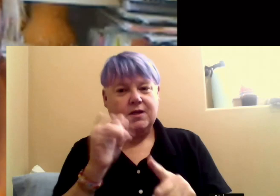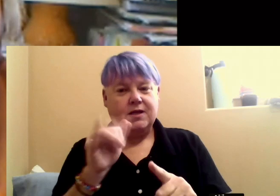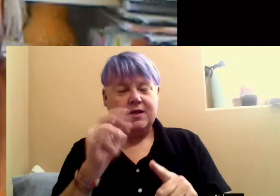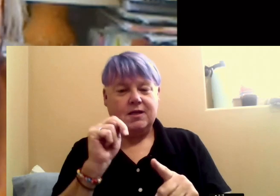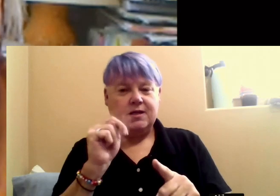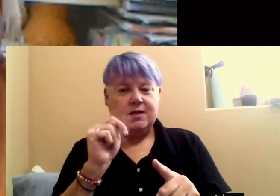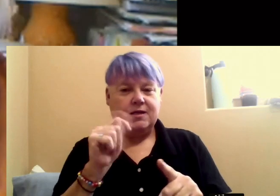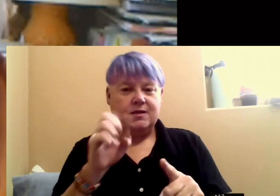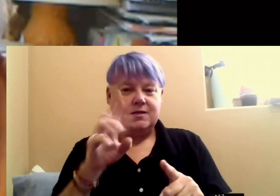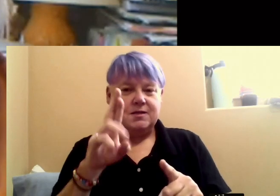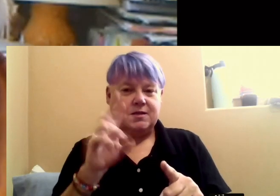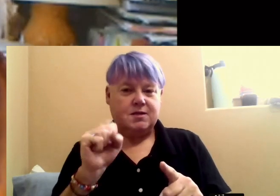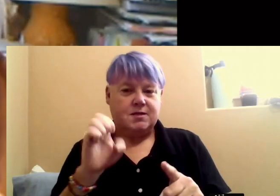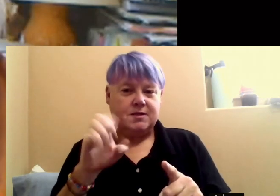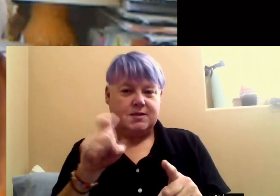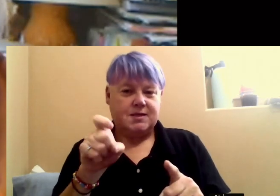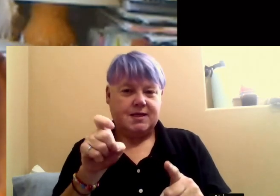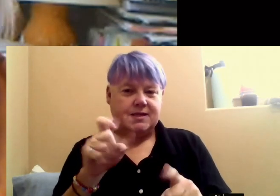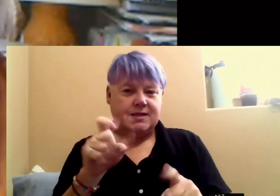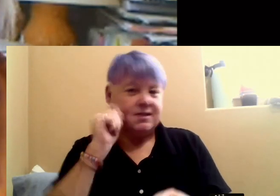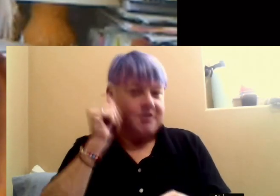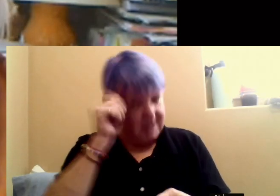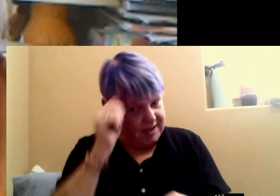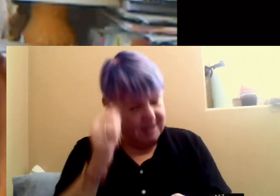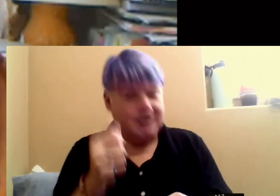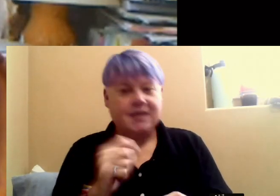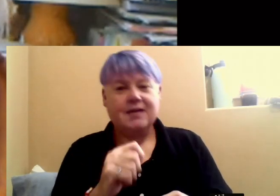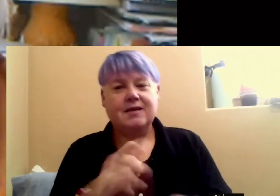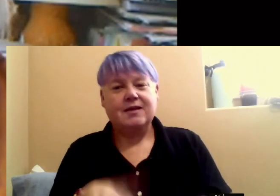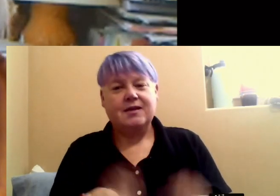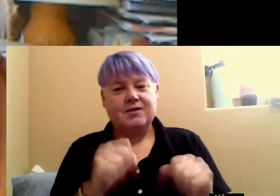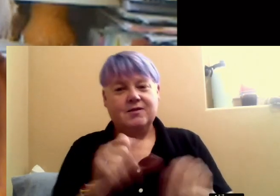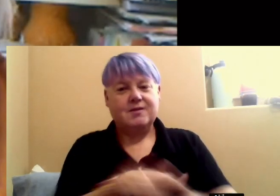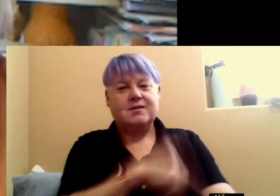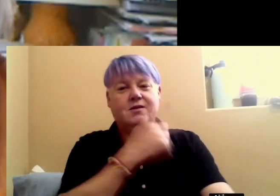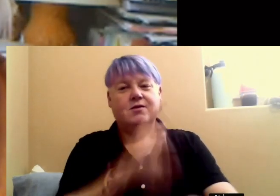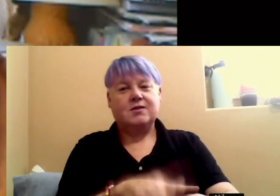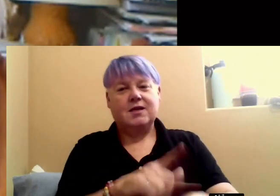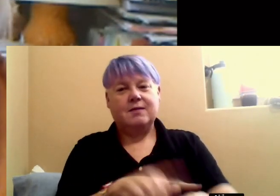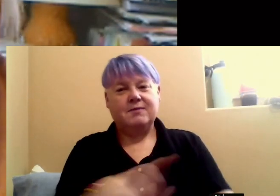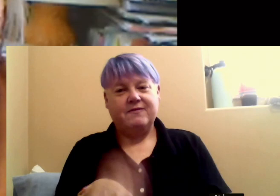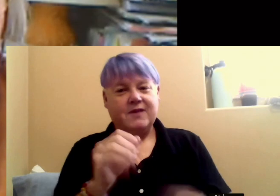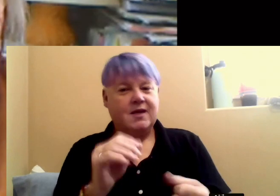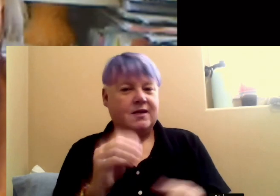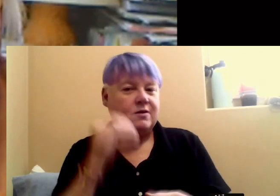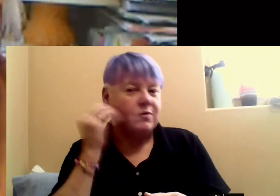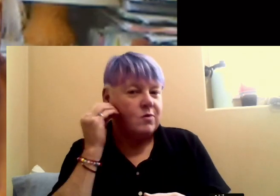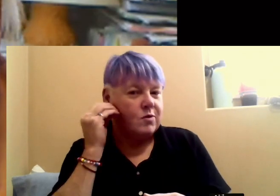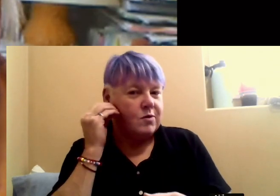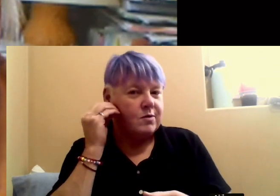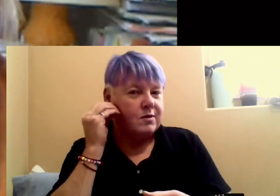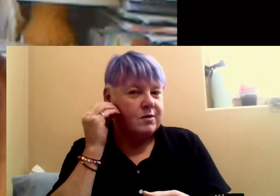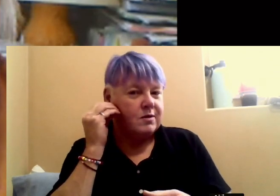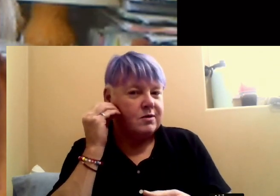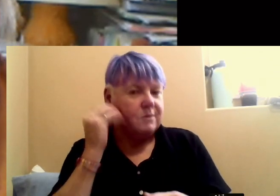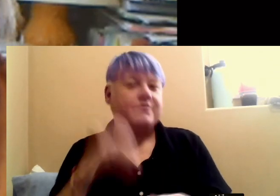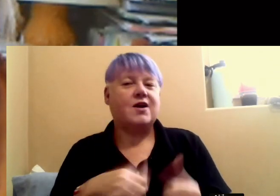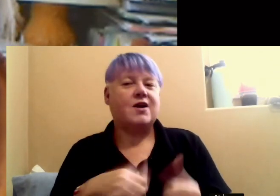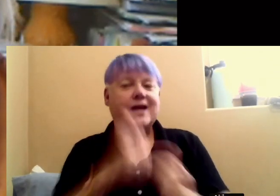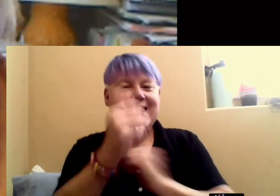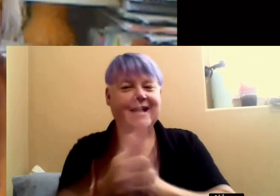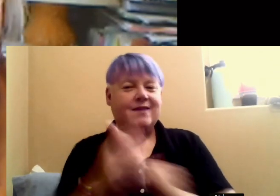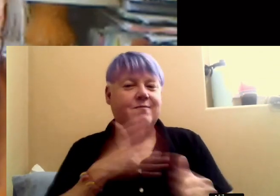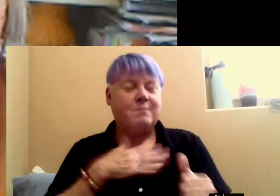about 2006 and 7, but took this long to sort of find a home. I was too far ahead of my time for it to catch at that